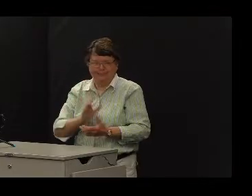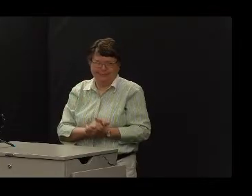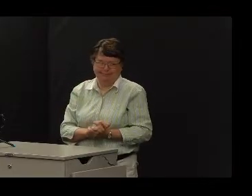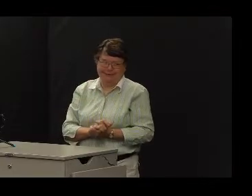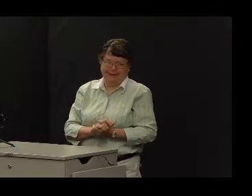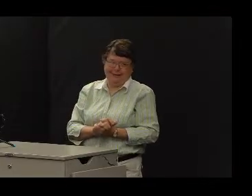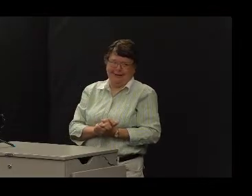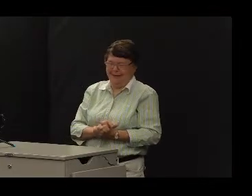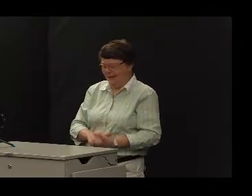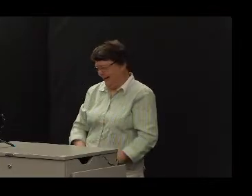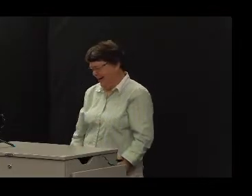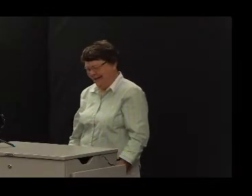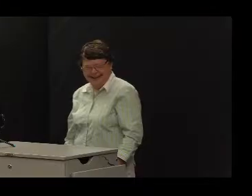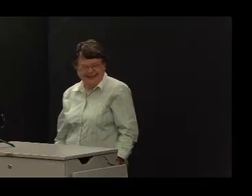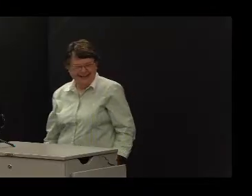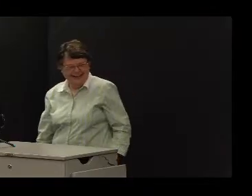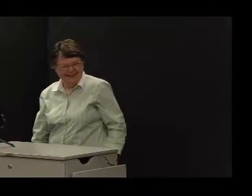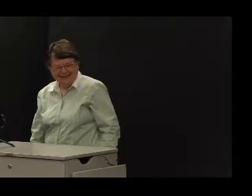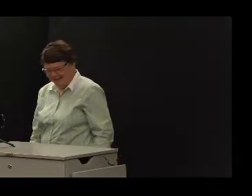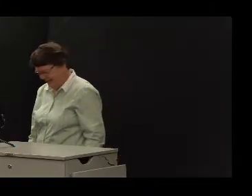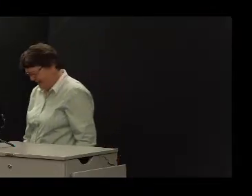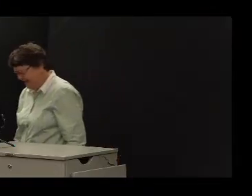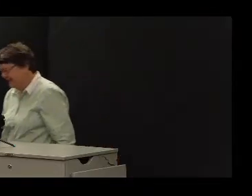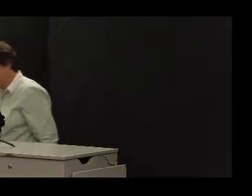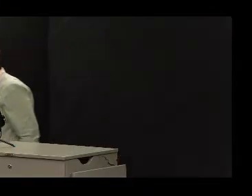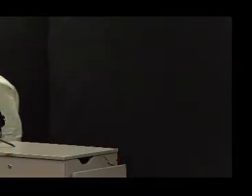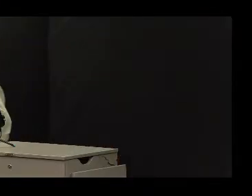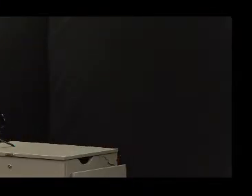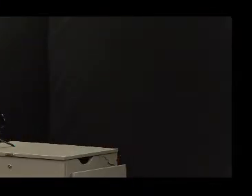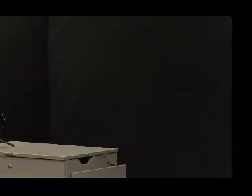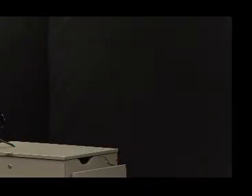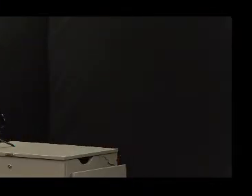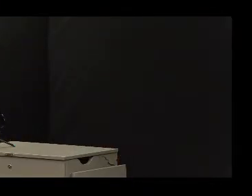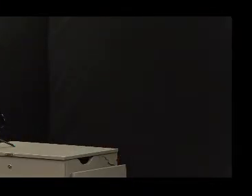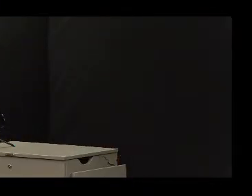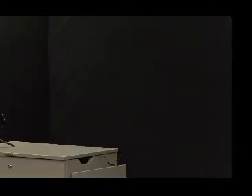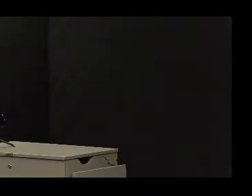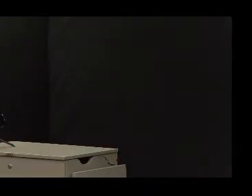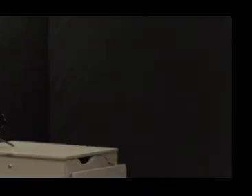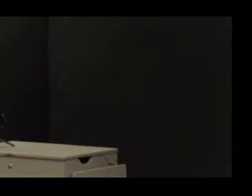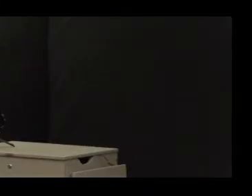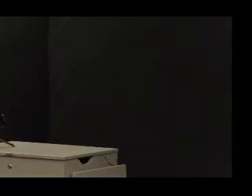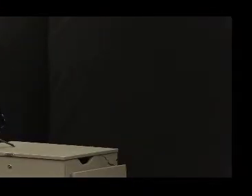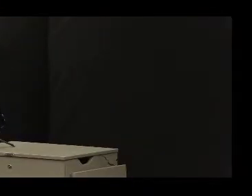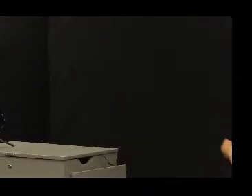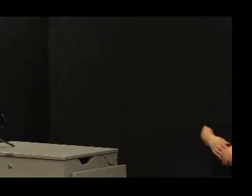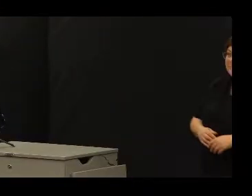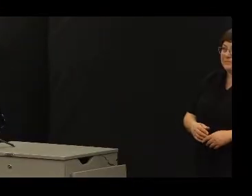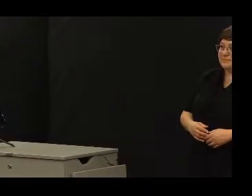Oh, she's been the one doing that sign for about 20 years now, so she might be sad if we replace it, but...